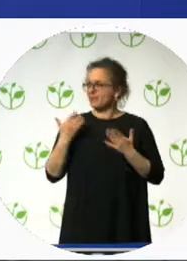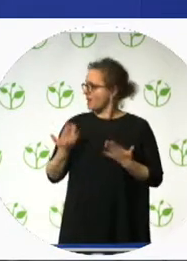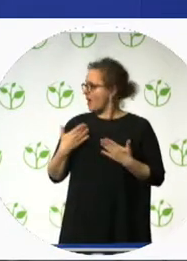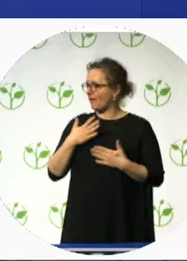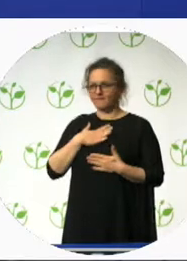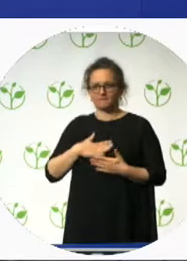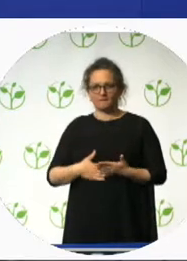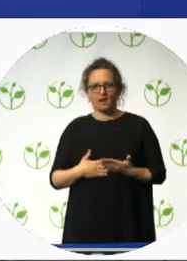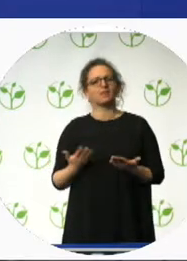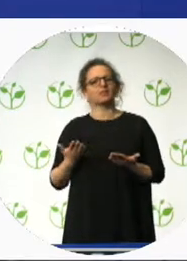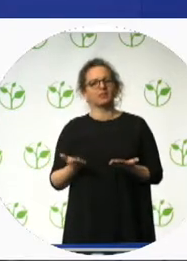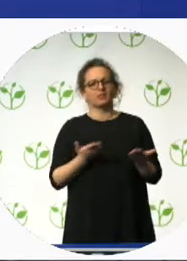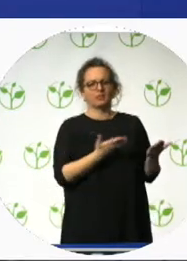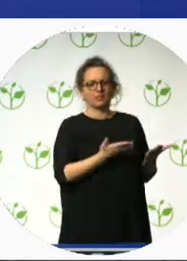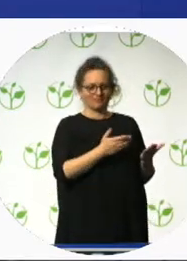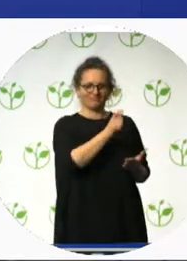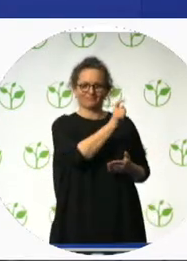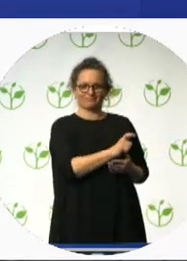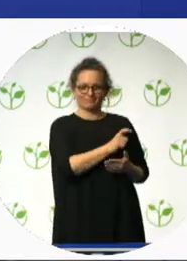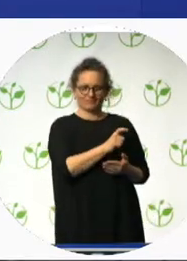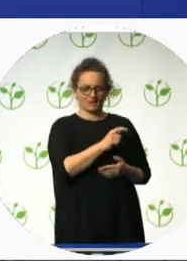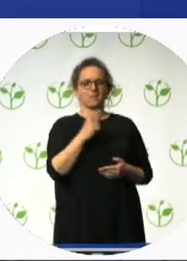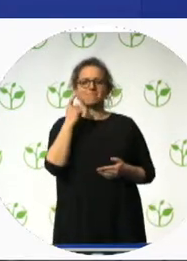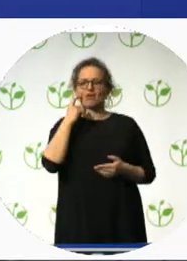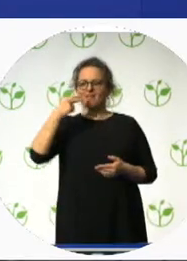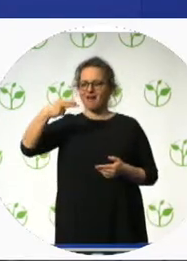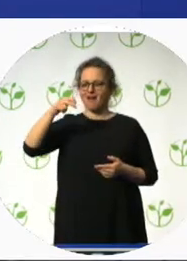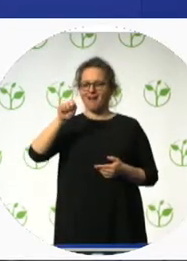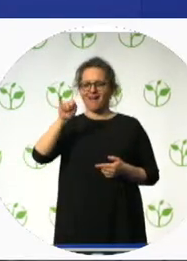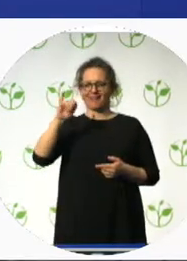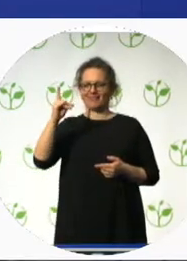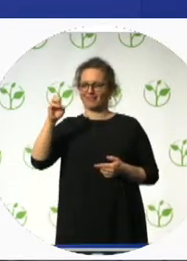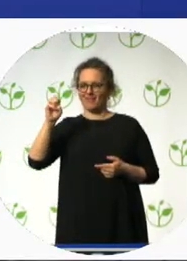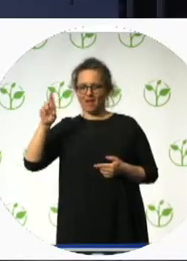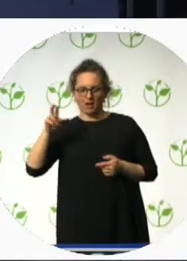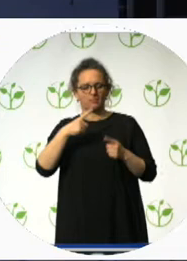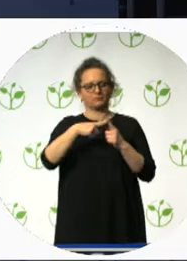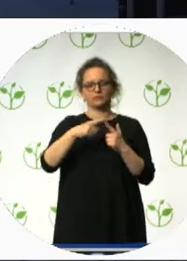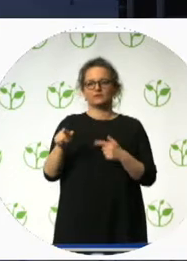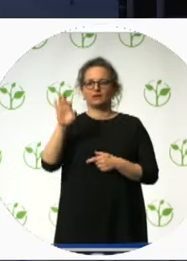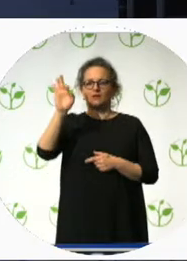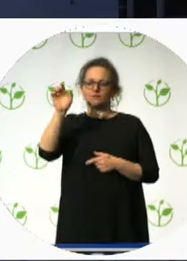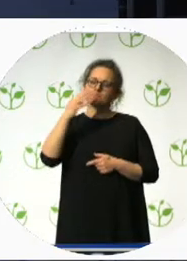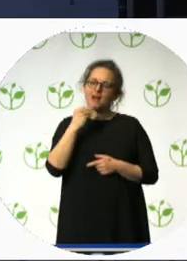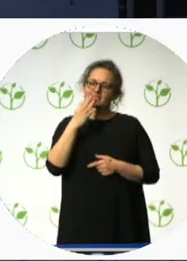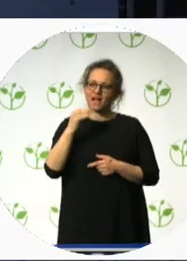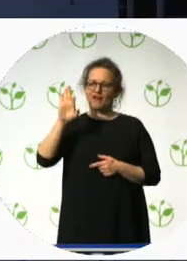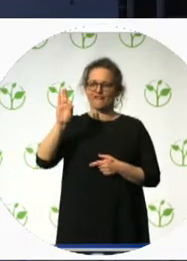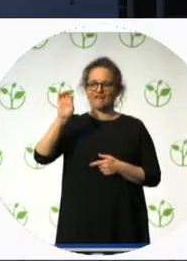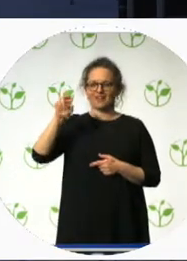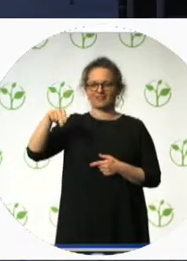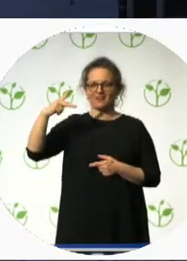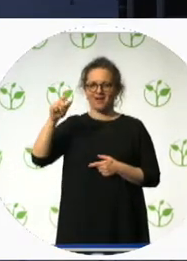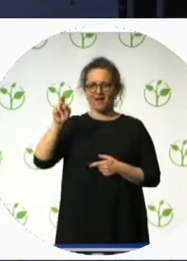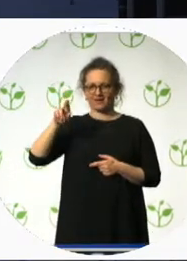both Monica Heider and Matthias Fenkart from Equalizent. Monica